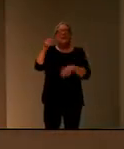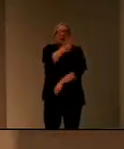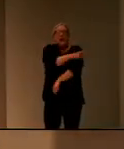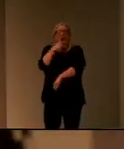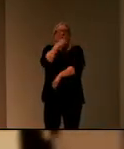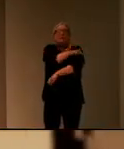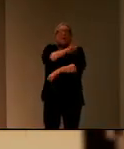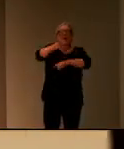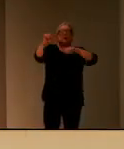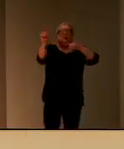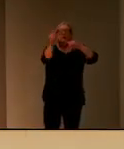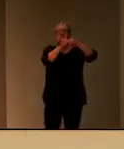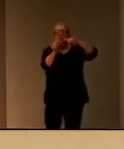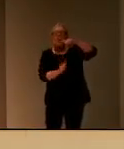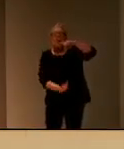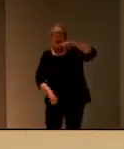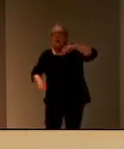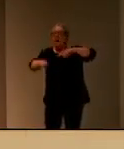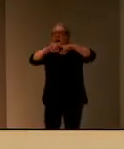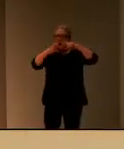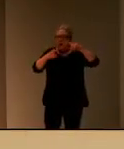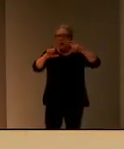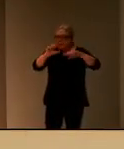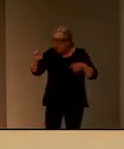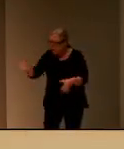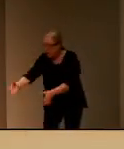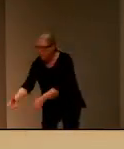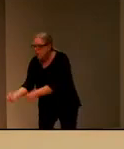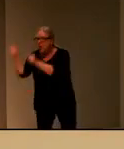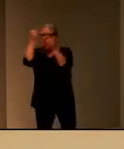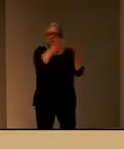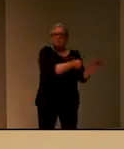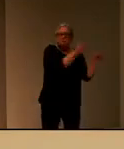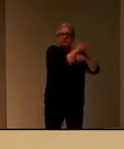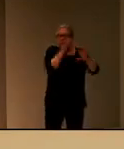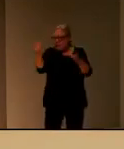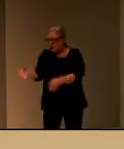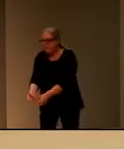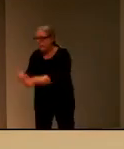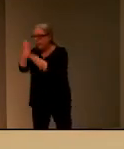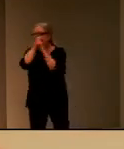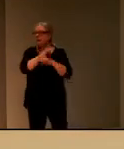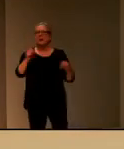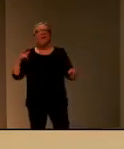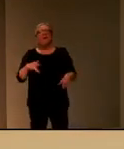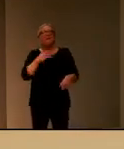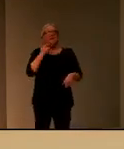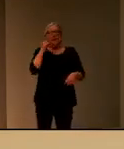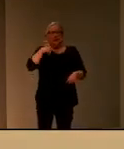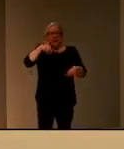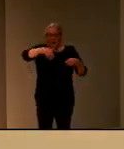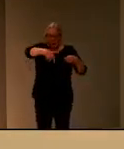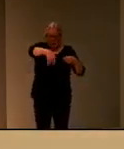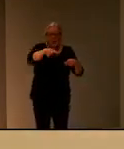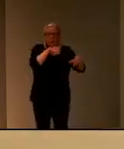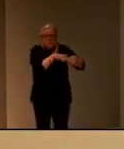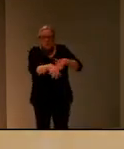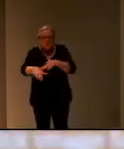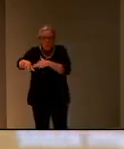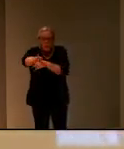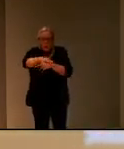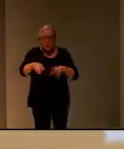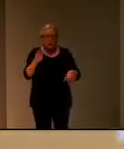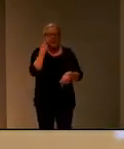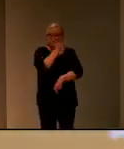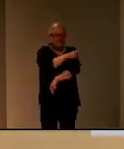to the root cause. So that's what I do. I run along a river, upstream, trying to work at the root cause,